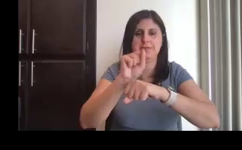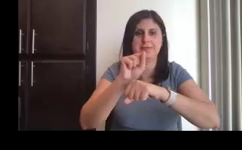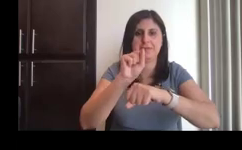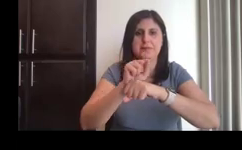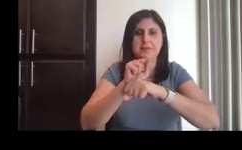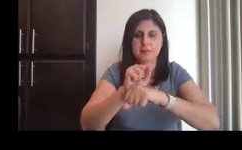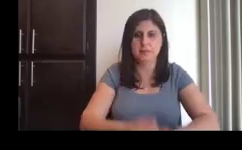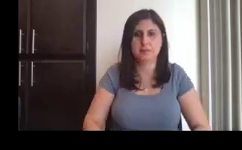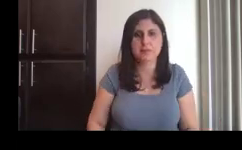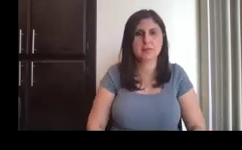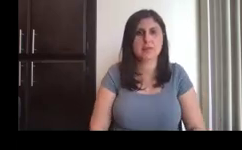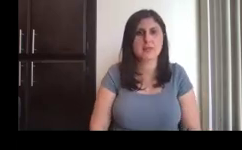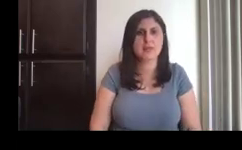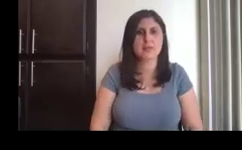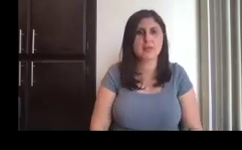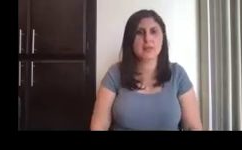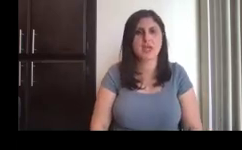work.